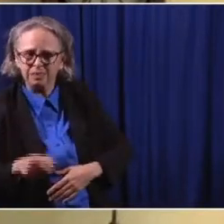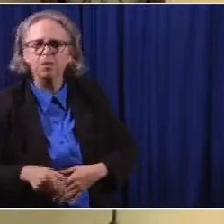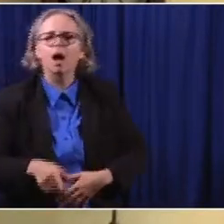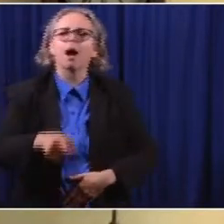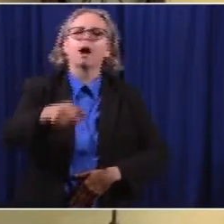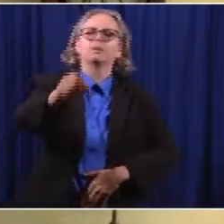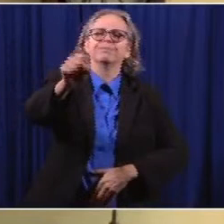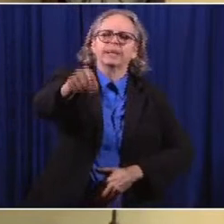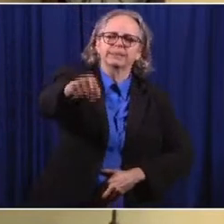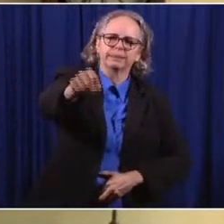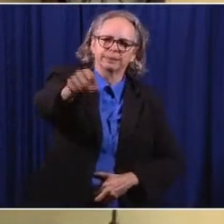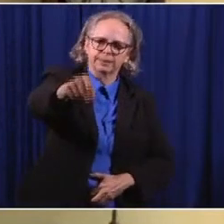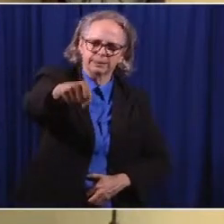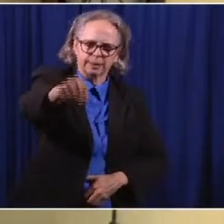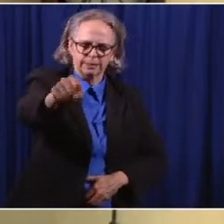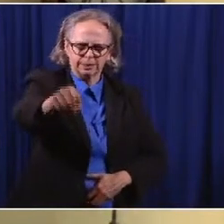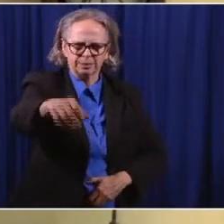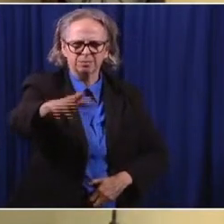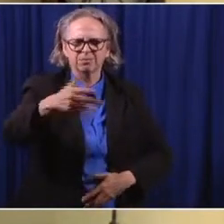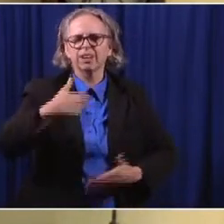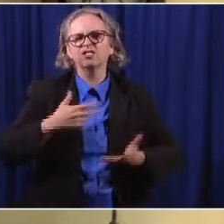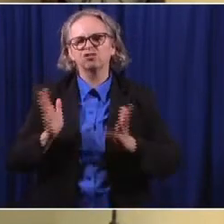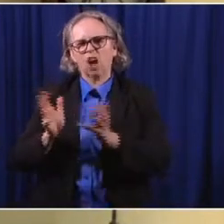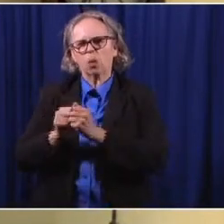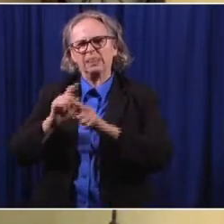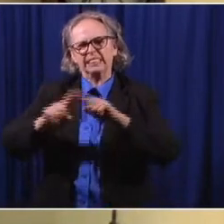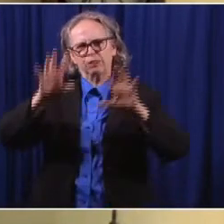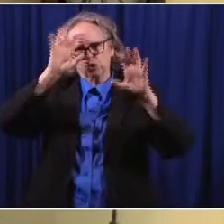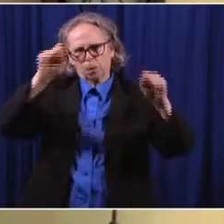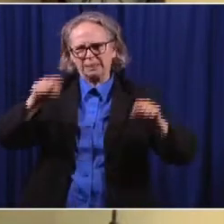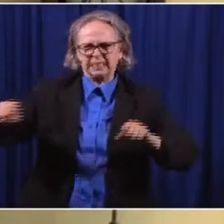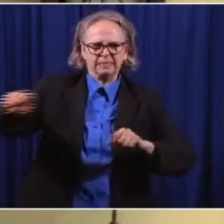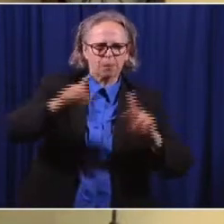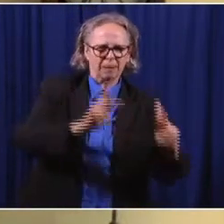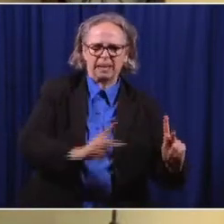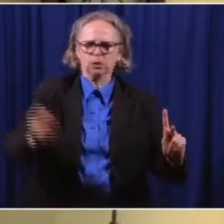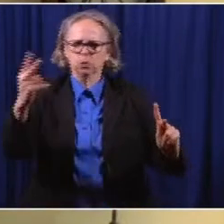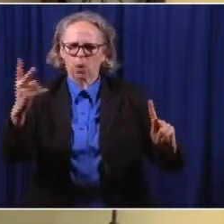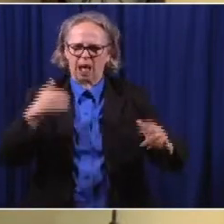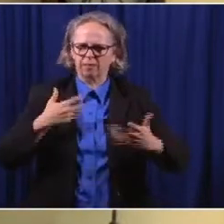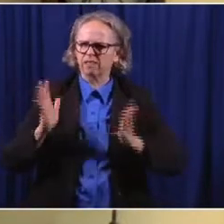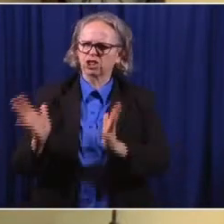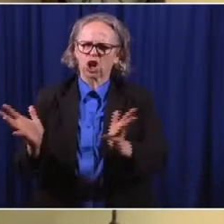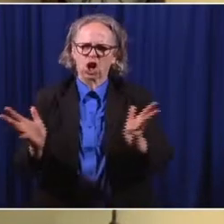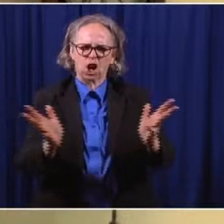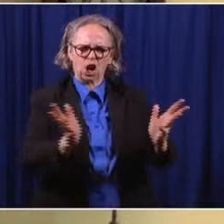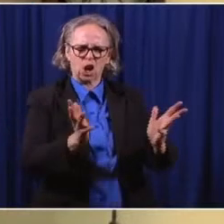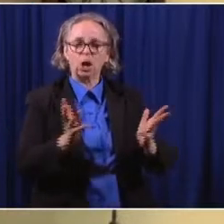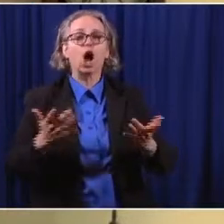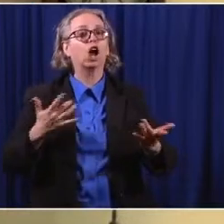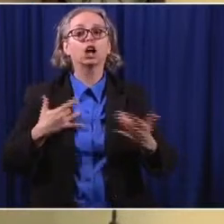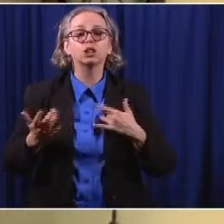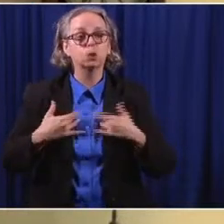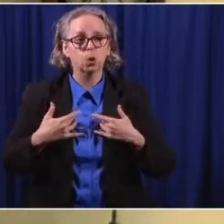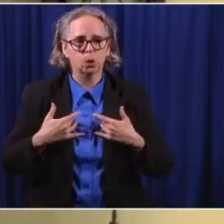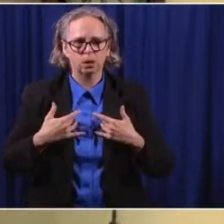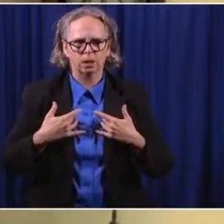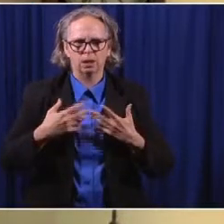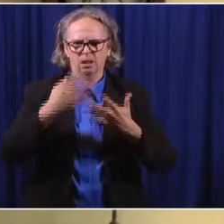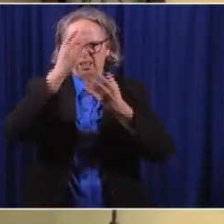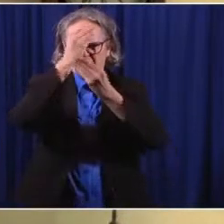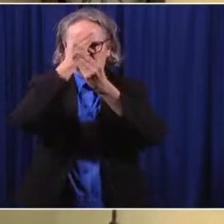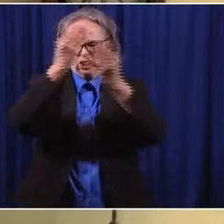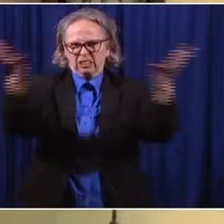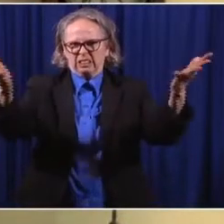to superintendents in the last several days who are concerned that we're disclosing too much information and that it might be